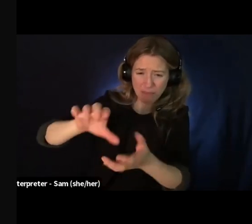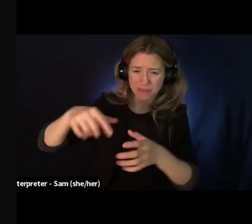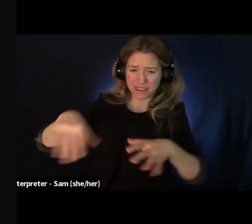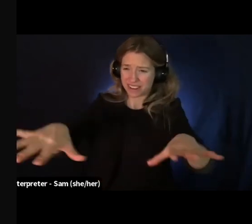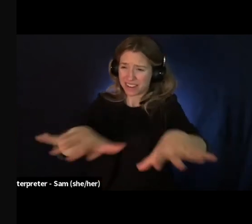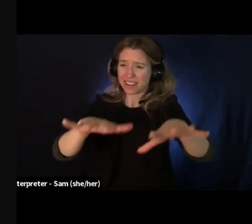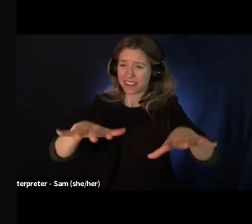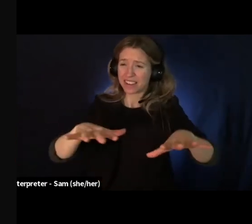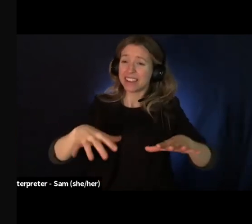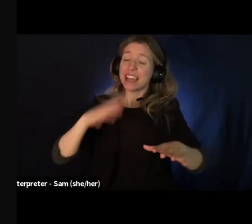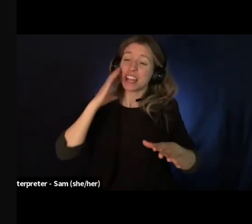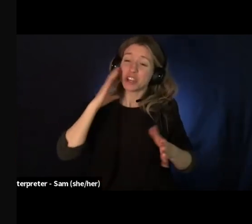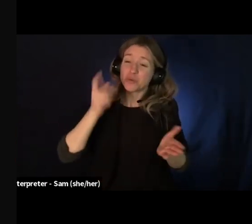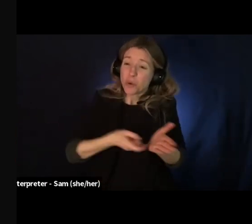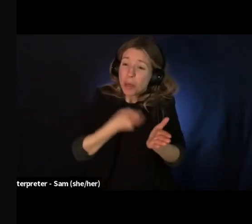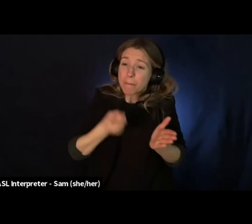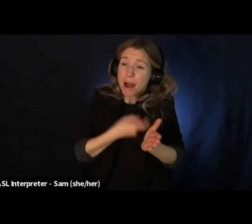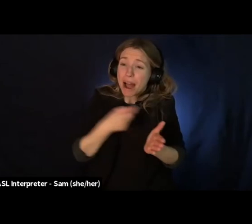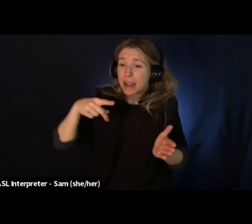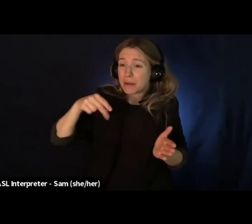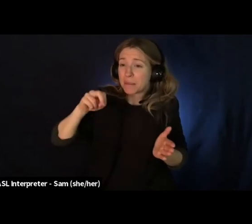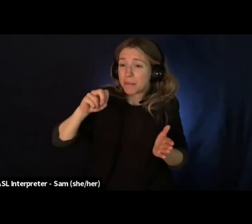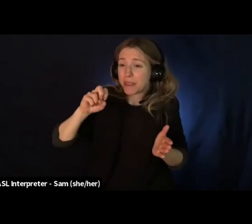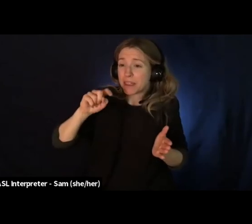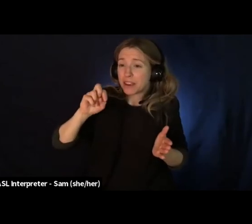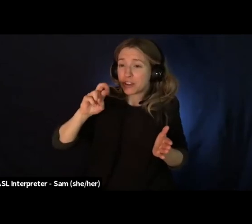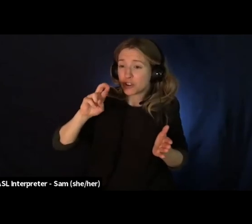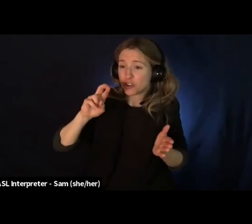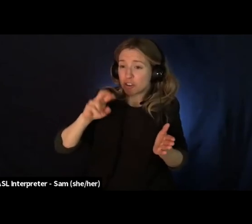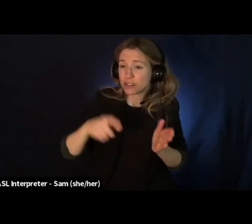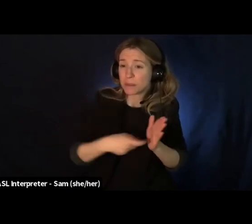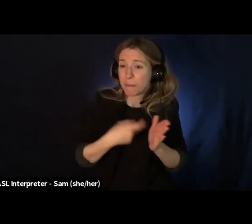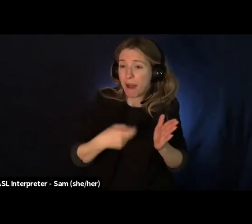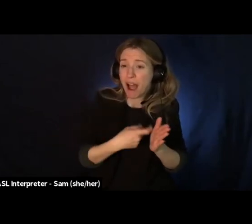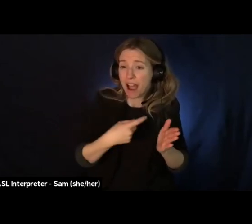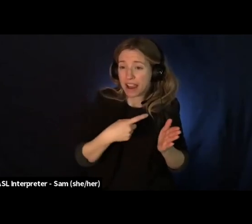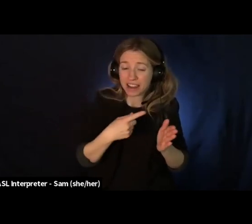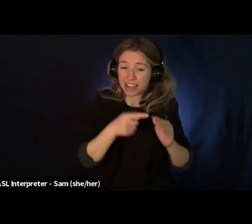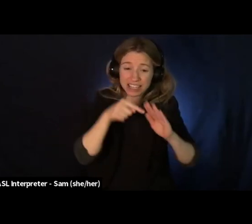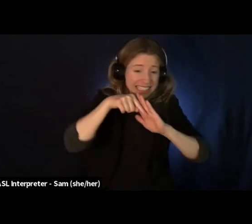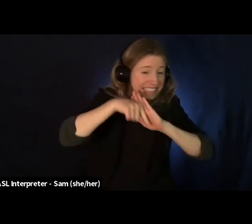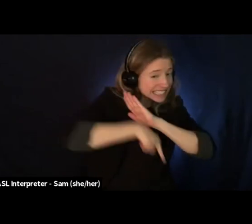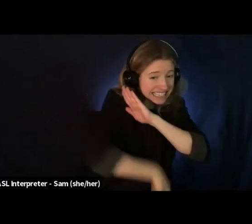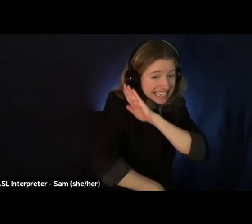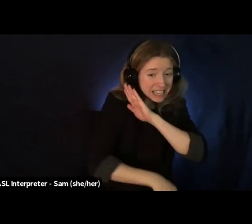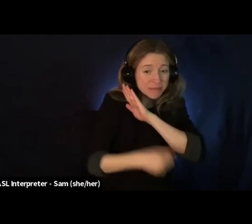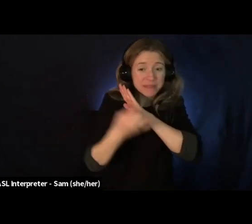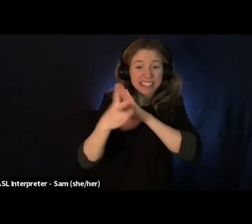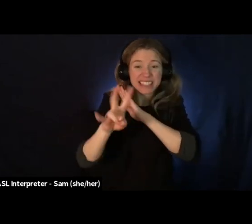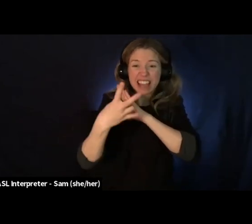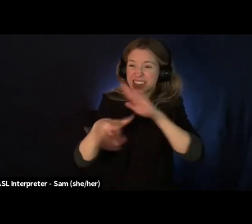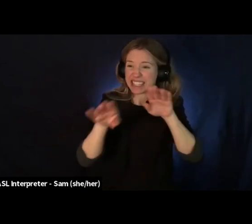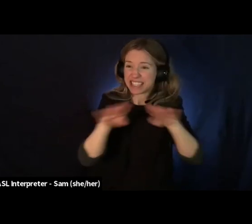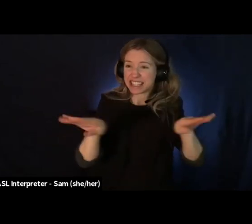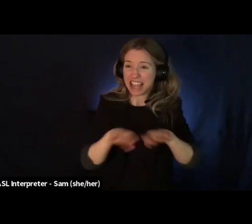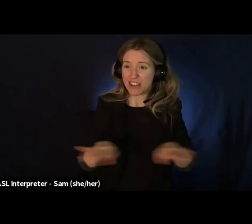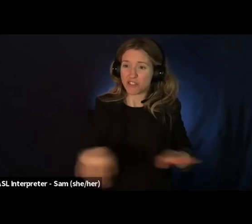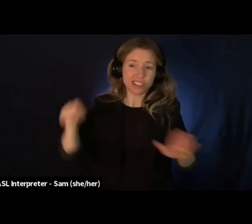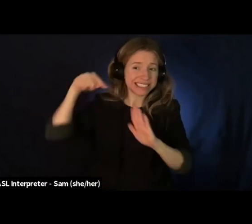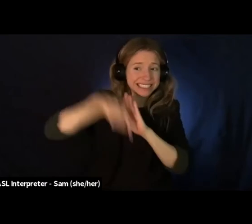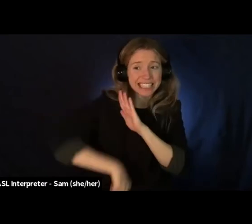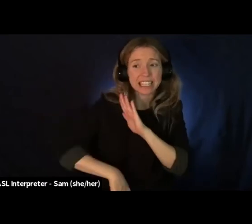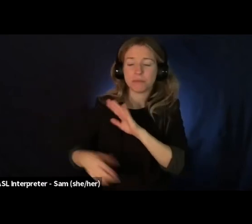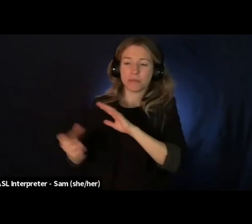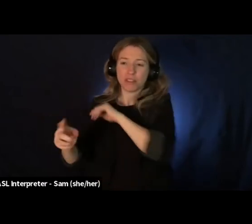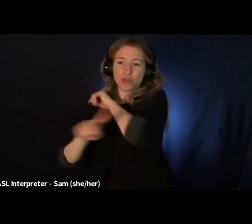deep, 17 levels. Our people, when they showed Peter Hasenclever in the